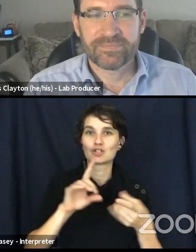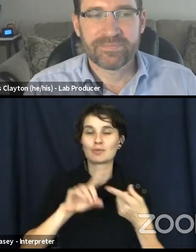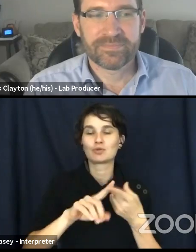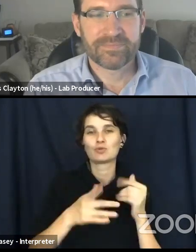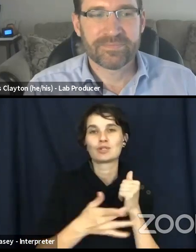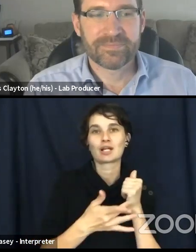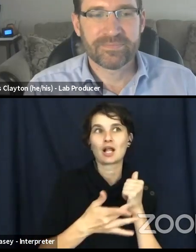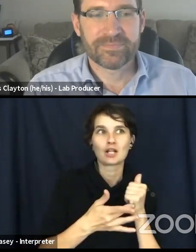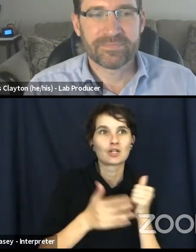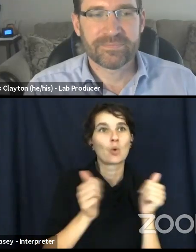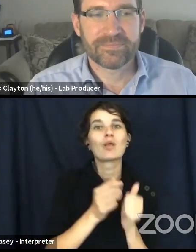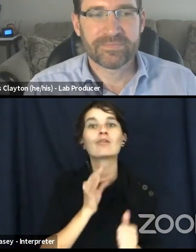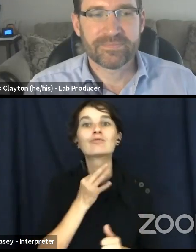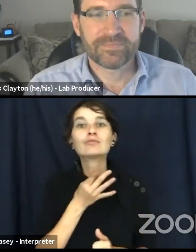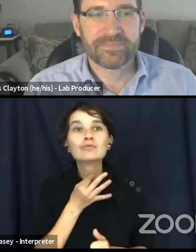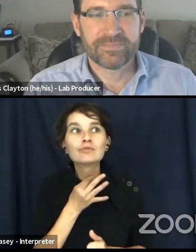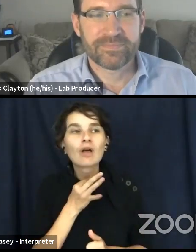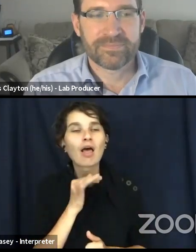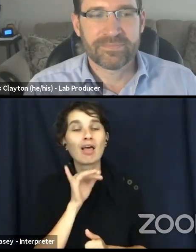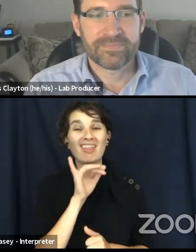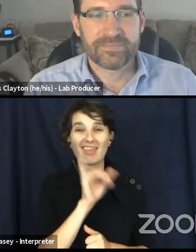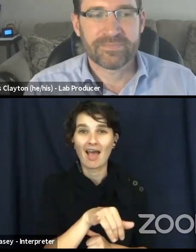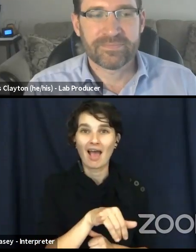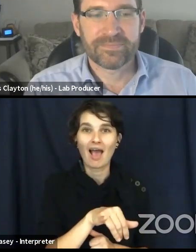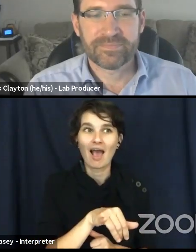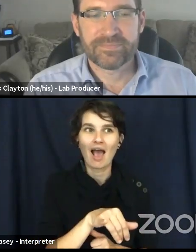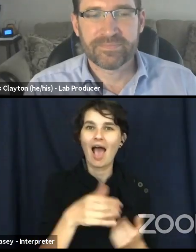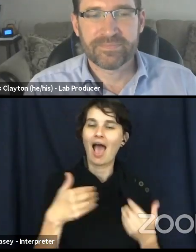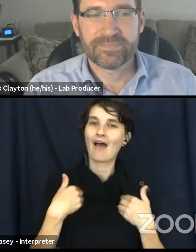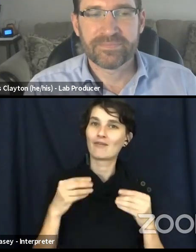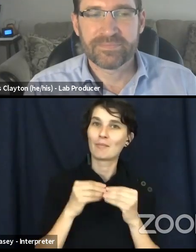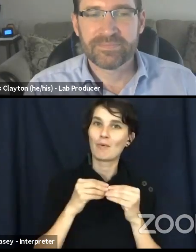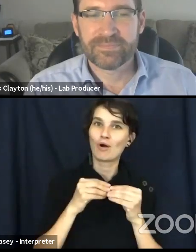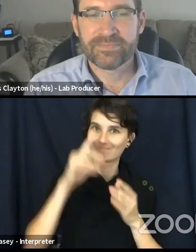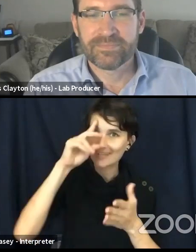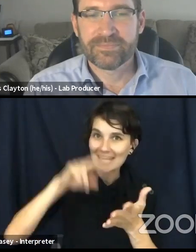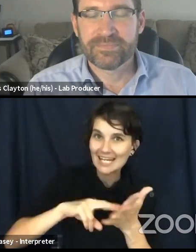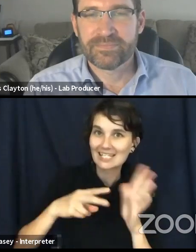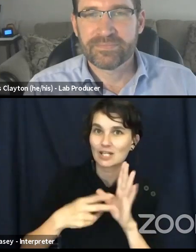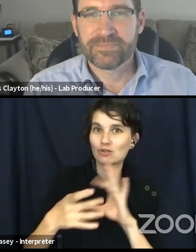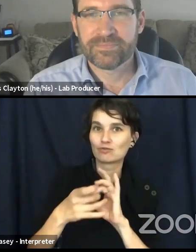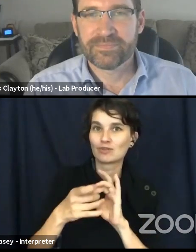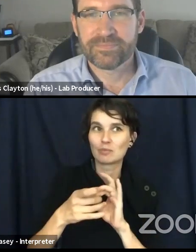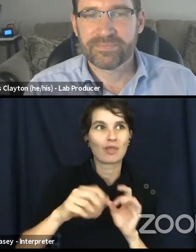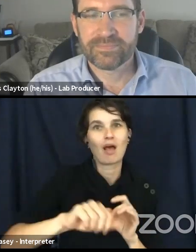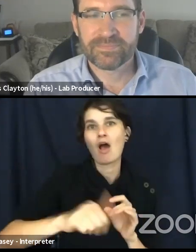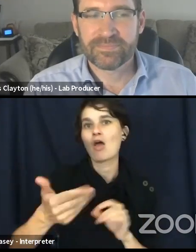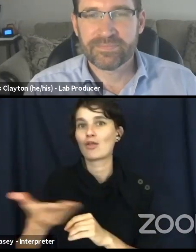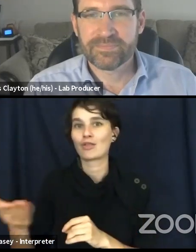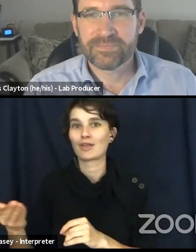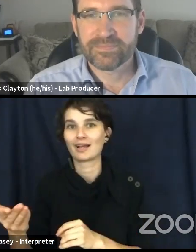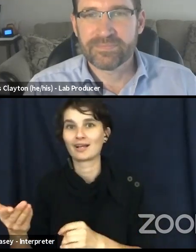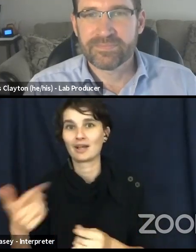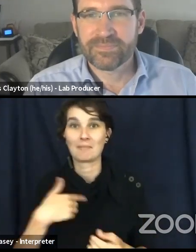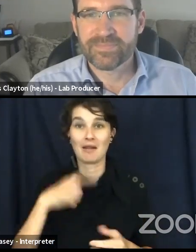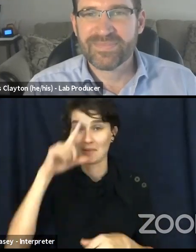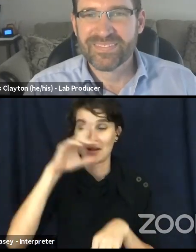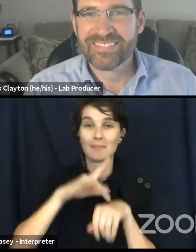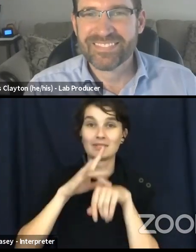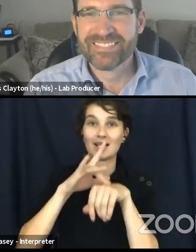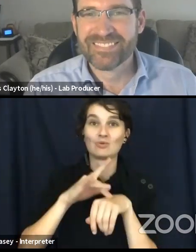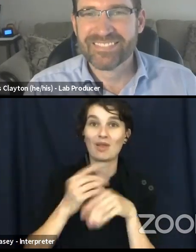to build intentional relationships with everything else. So, you know, I've been obsessed with propagating plants, as you can see behind me, is